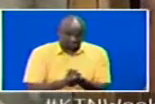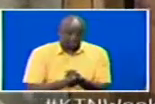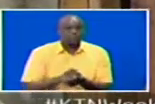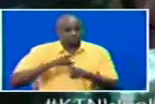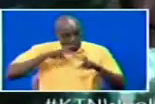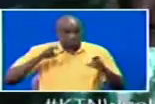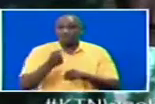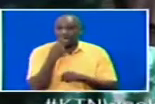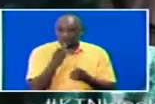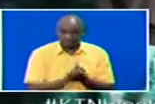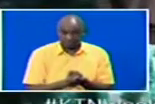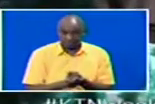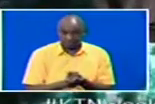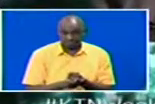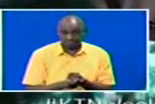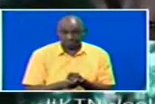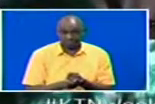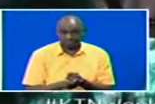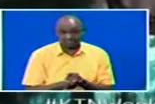of a cure.